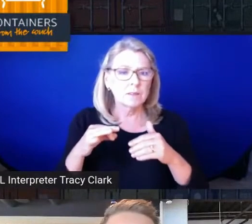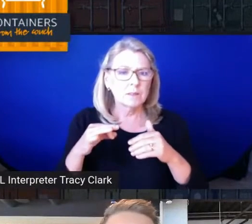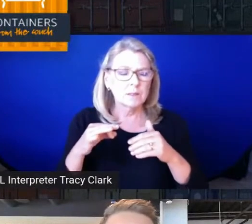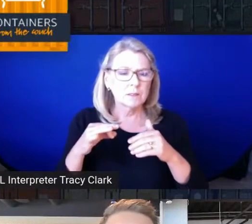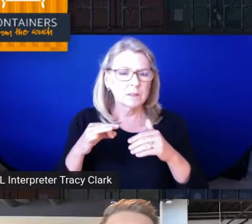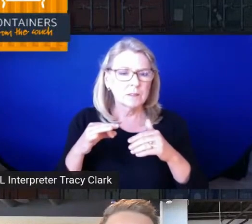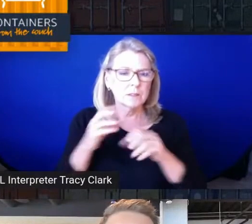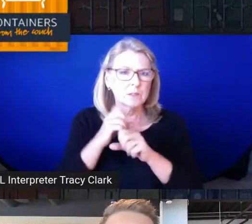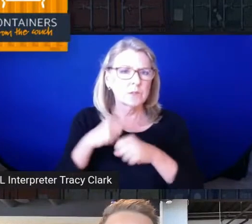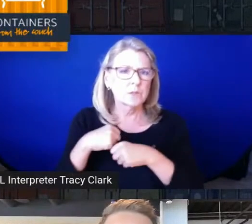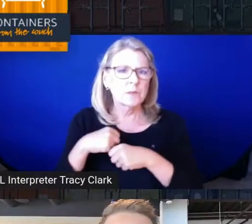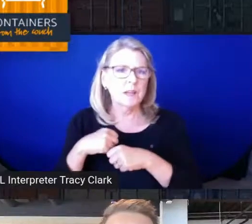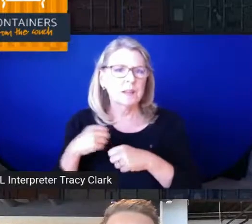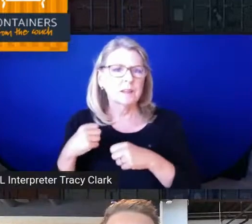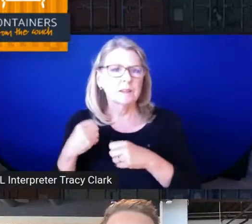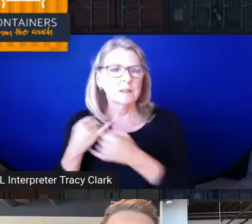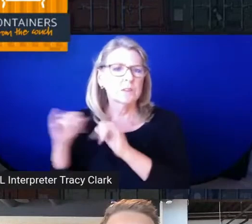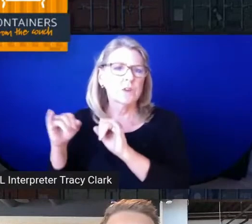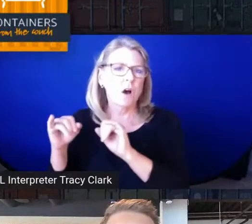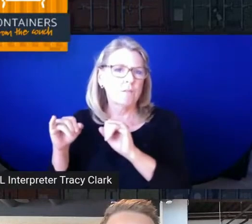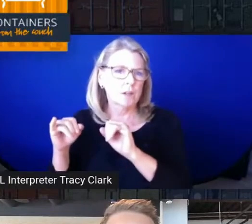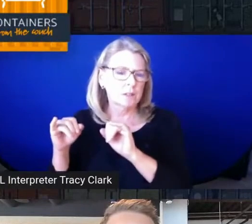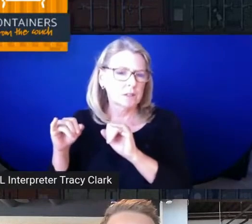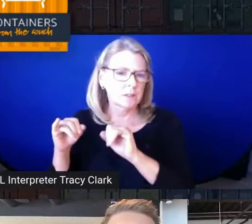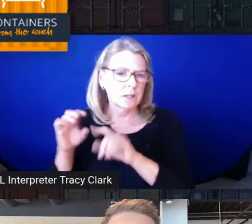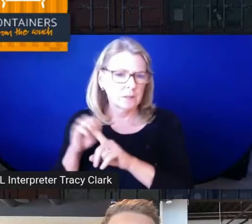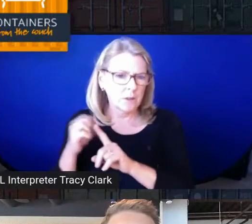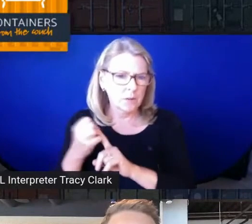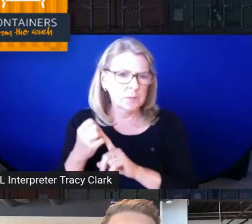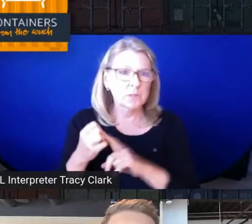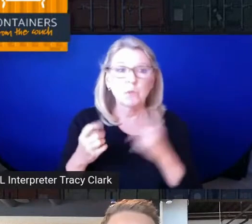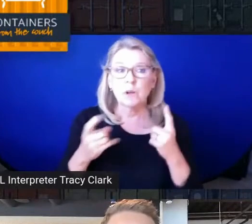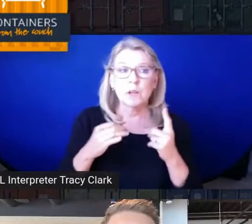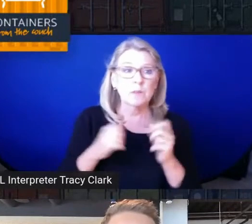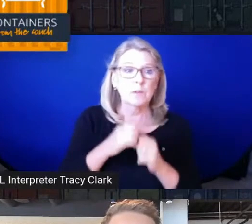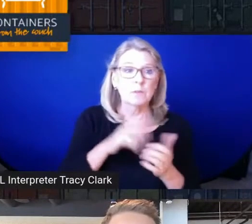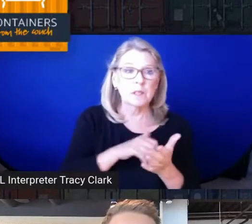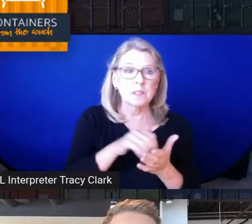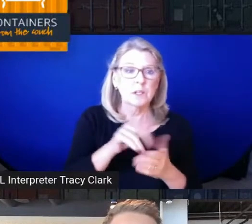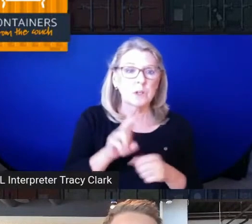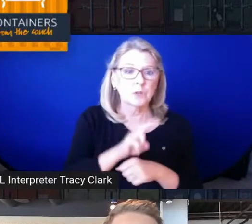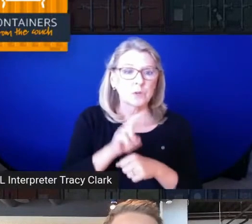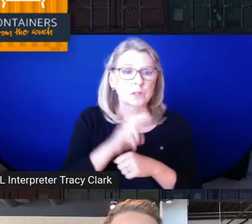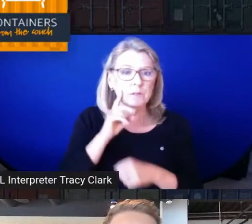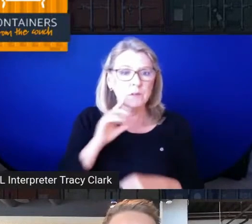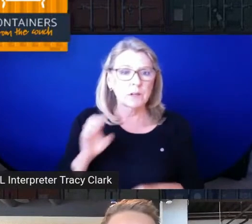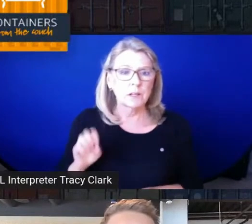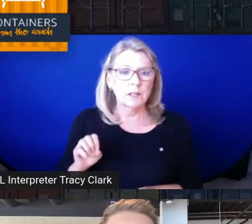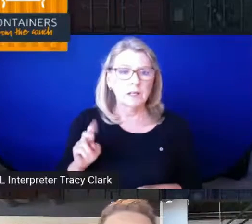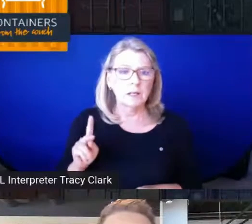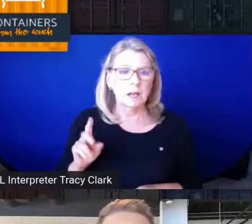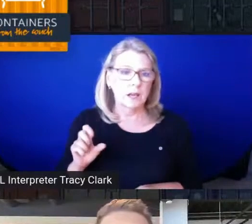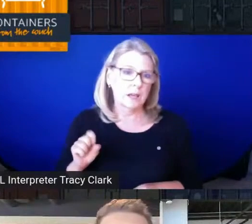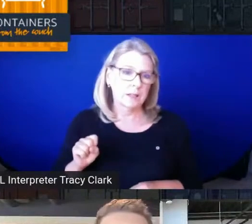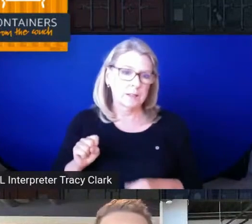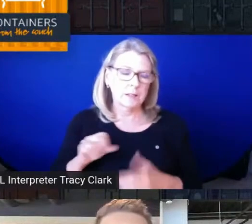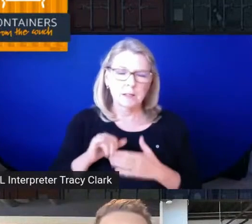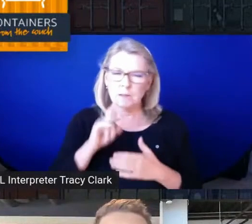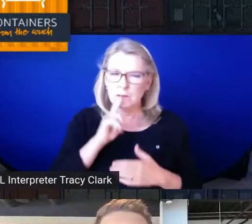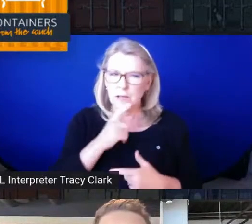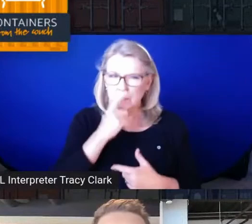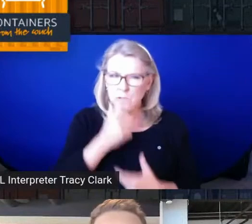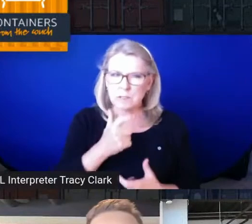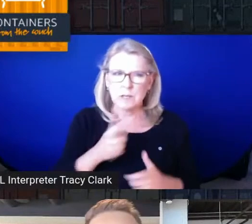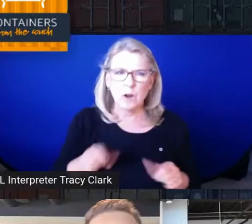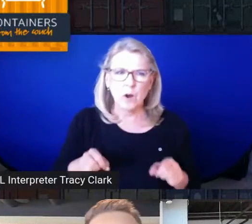environments. But one of the main use cases we've seen for like EKS, right, which is kind of this really interesting opportunity